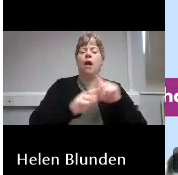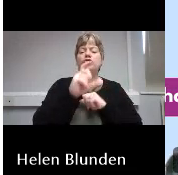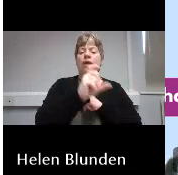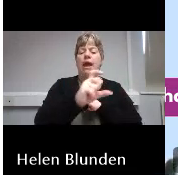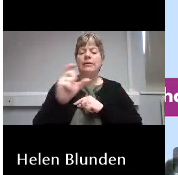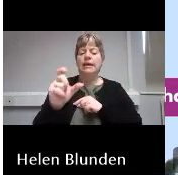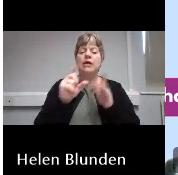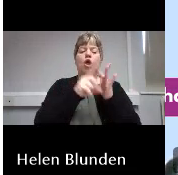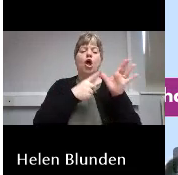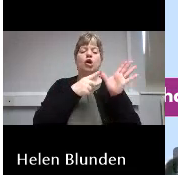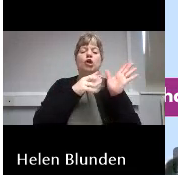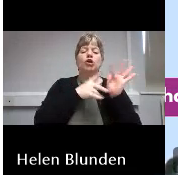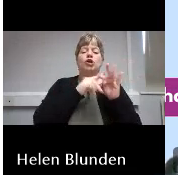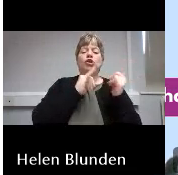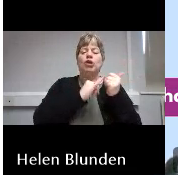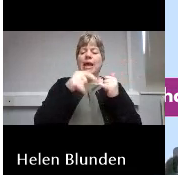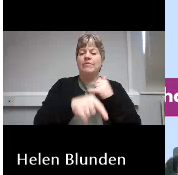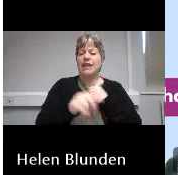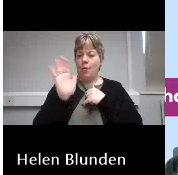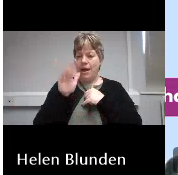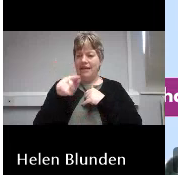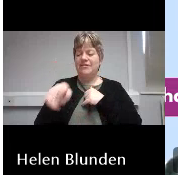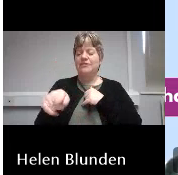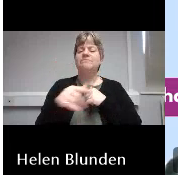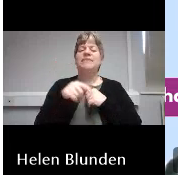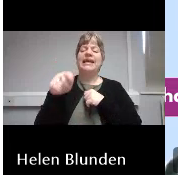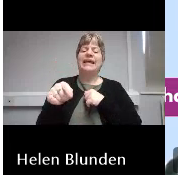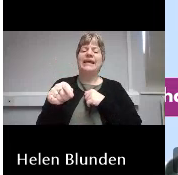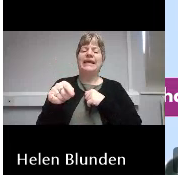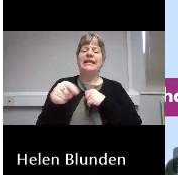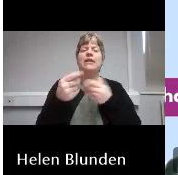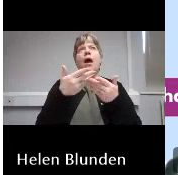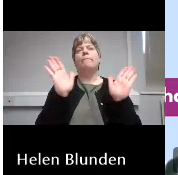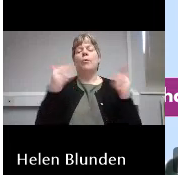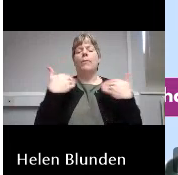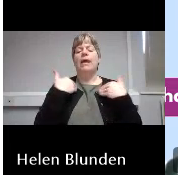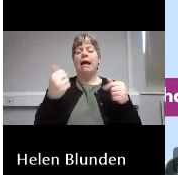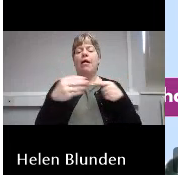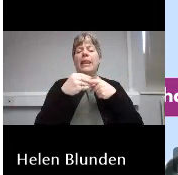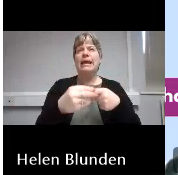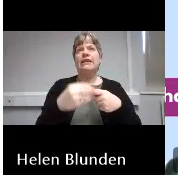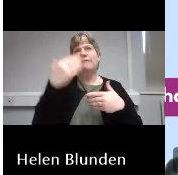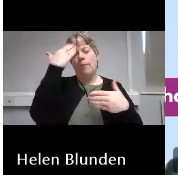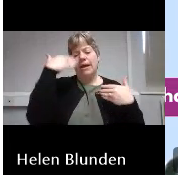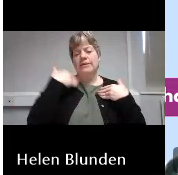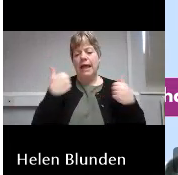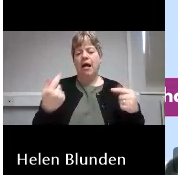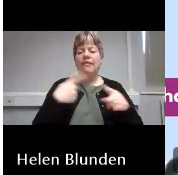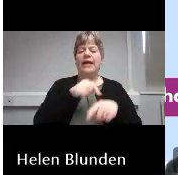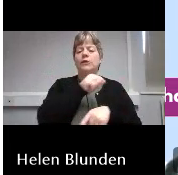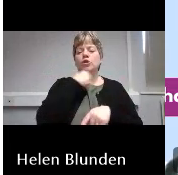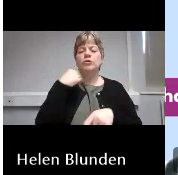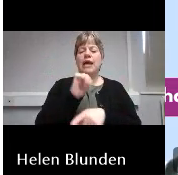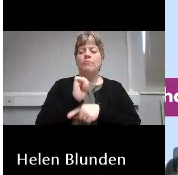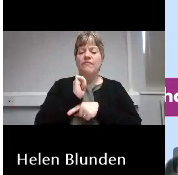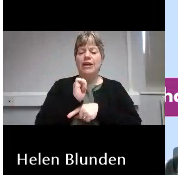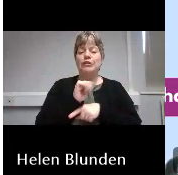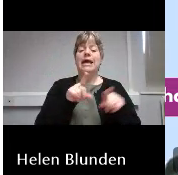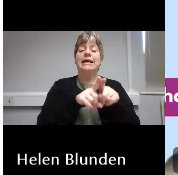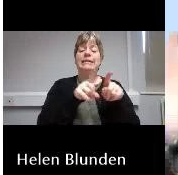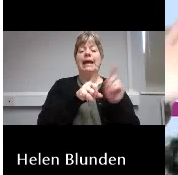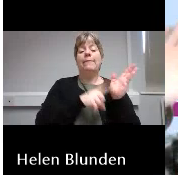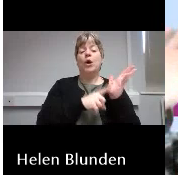So James is here, give us a wave, James. And he's a Public Health Lead for Mental Health and Suicide Prevention. And similarly,